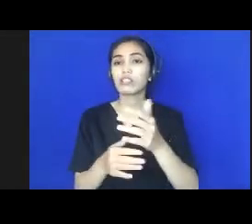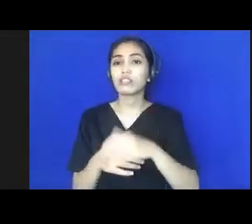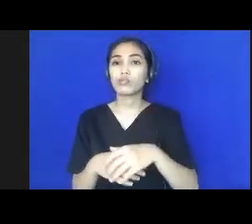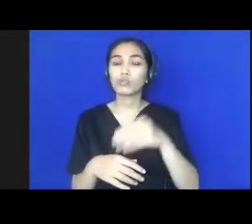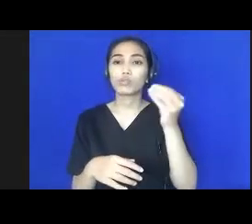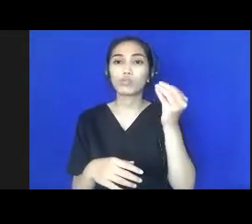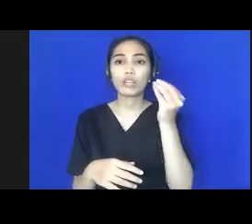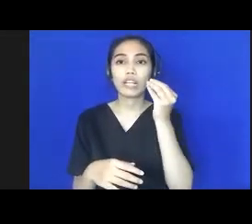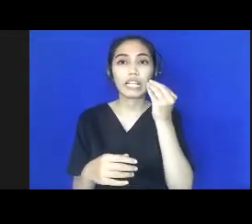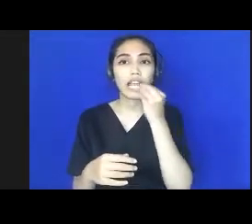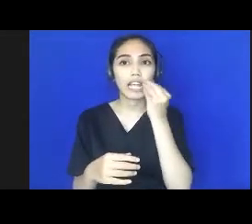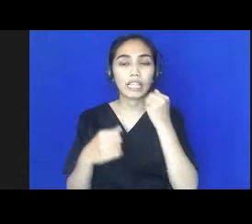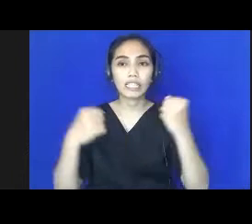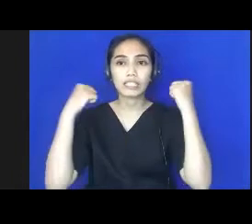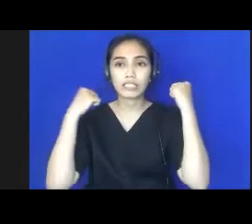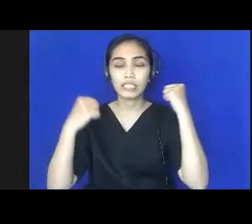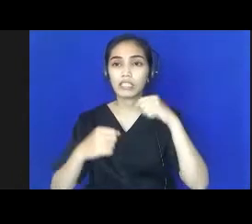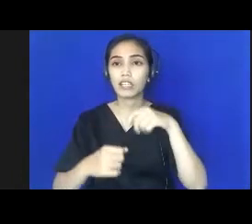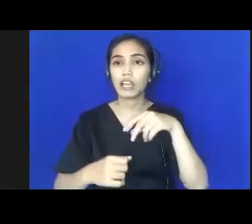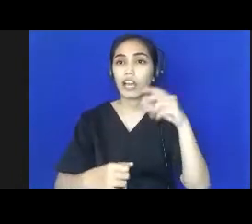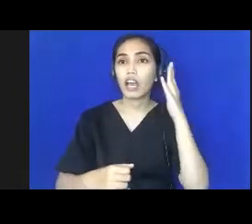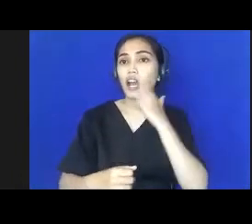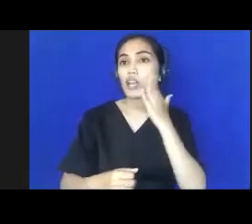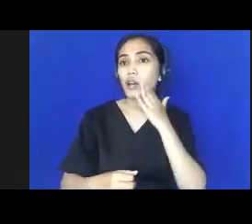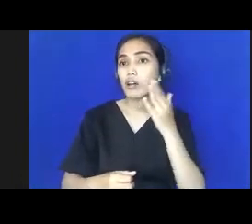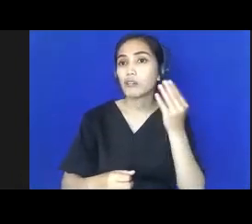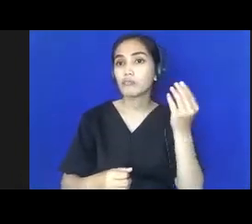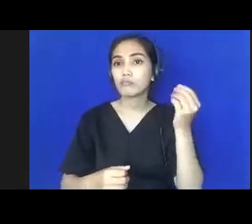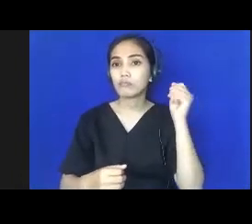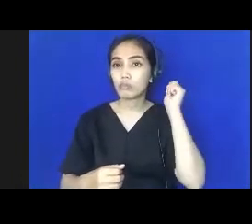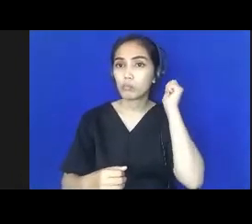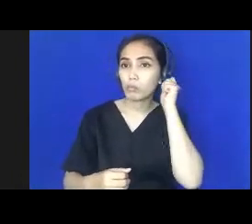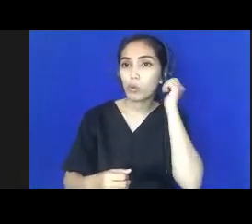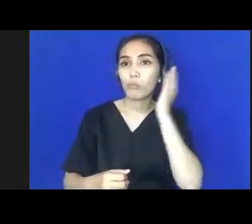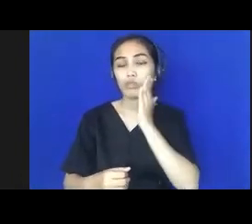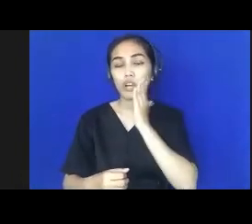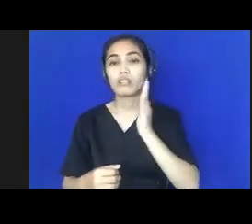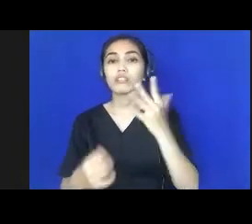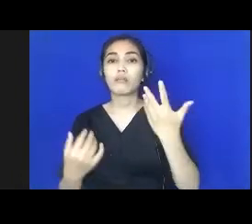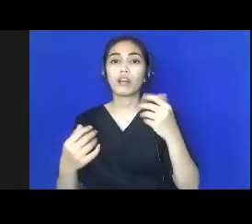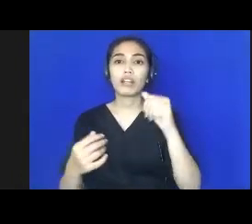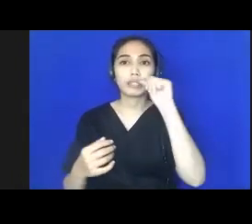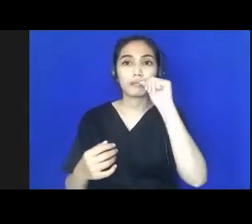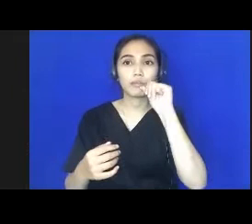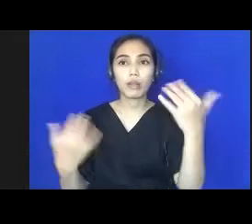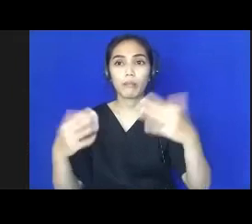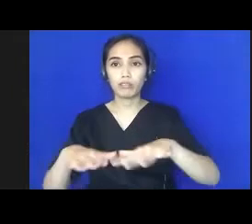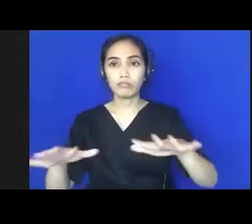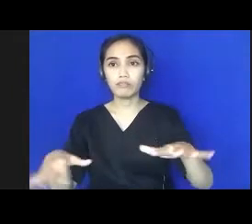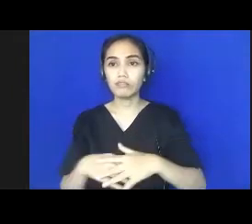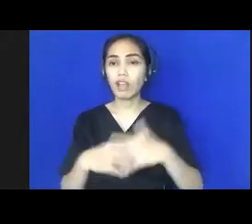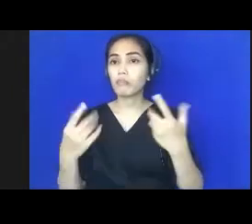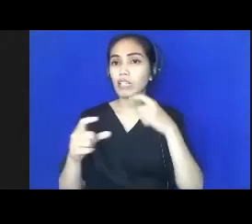success stories? Well, yes, there are. But sometimes it's easier to show that a program's been successful when